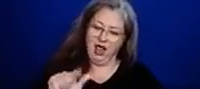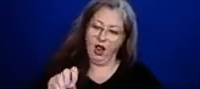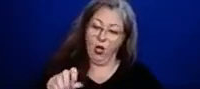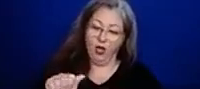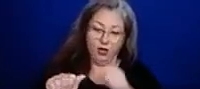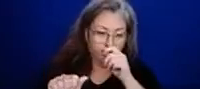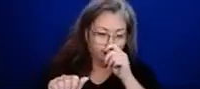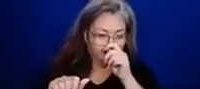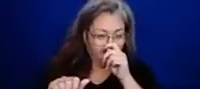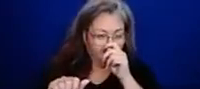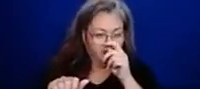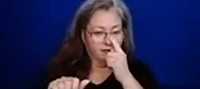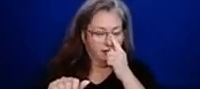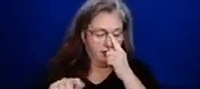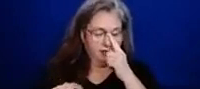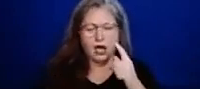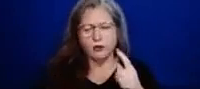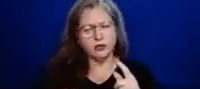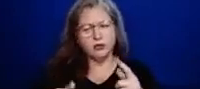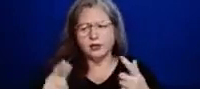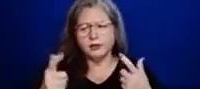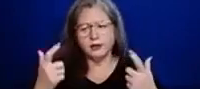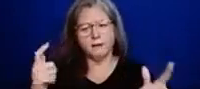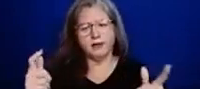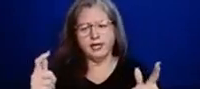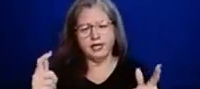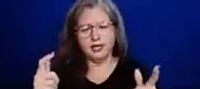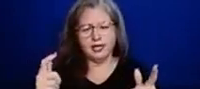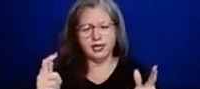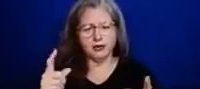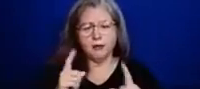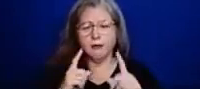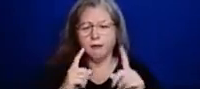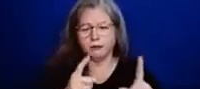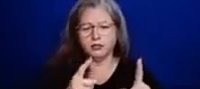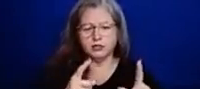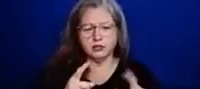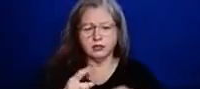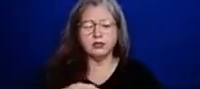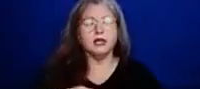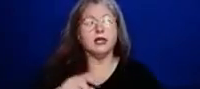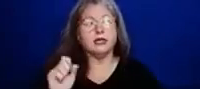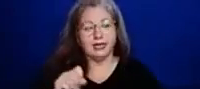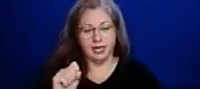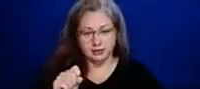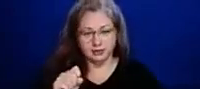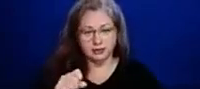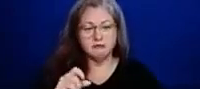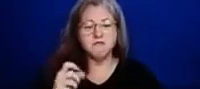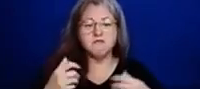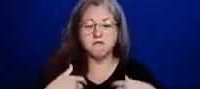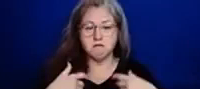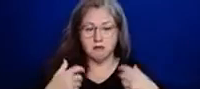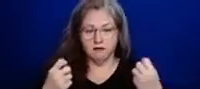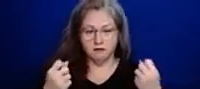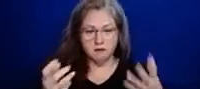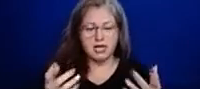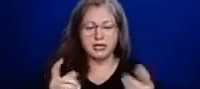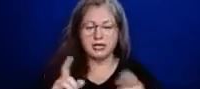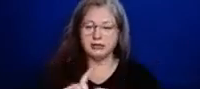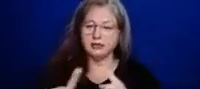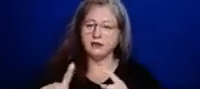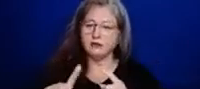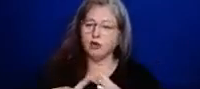was a huge mission, no? And we did have many